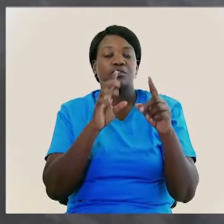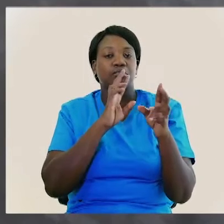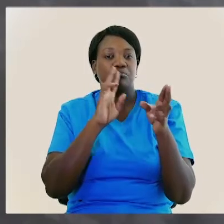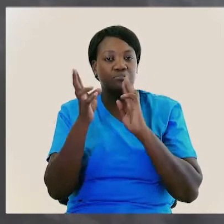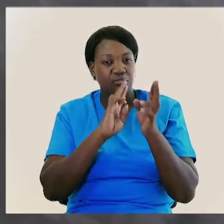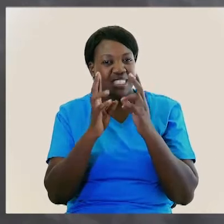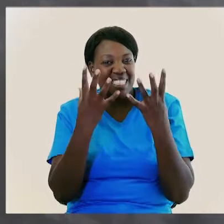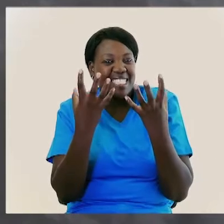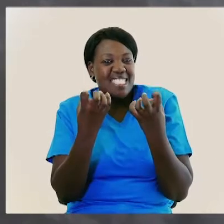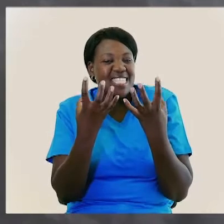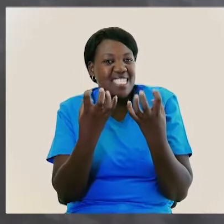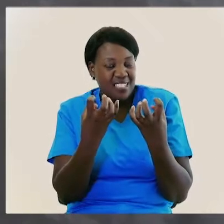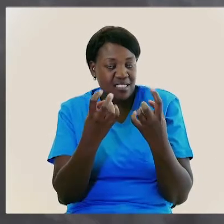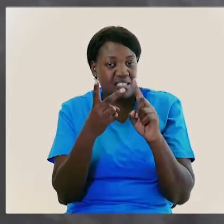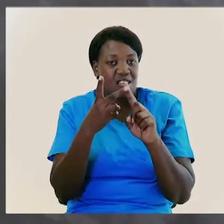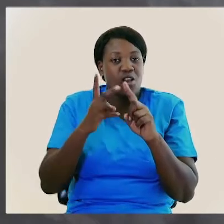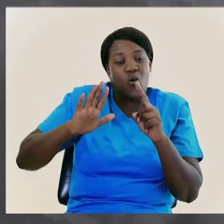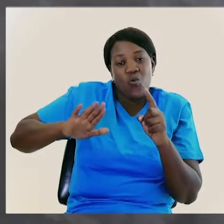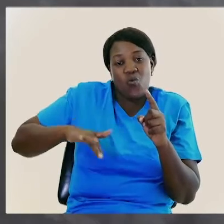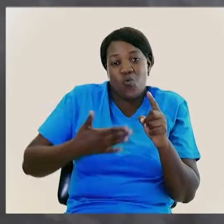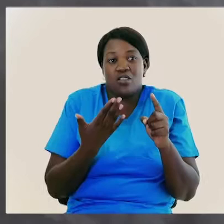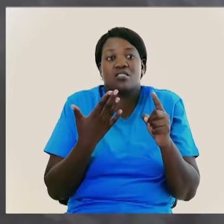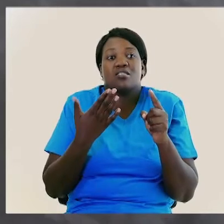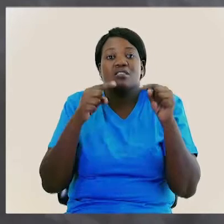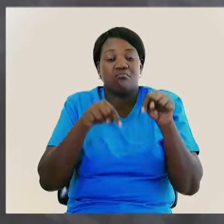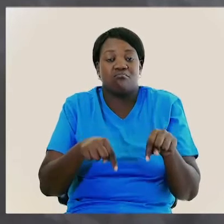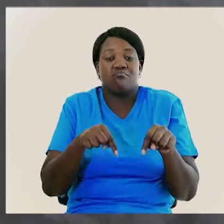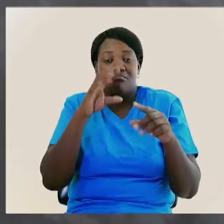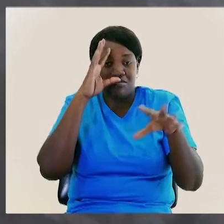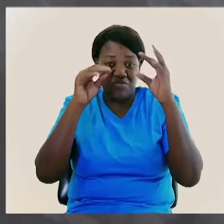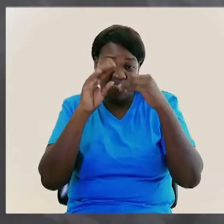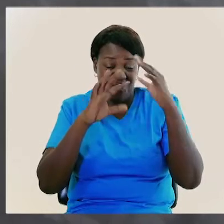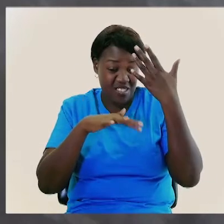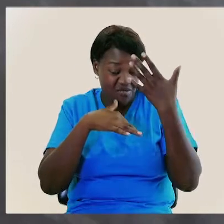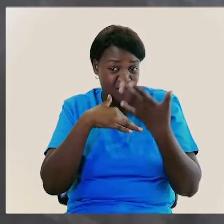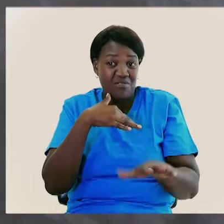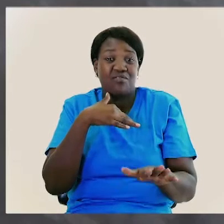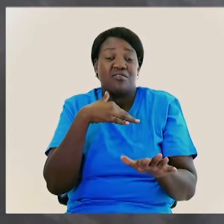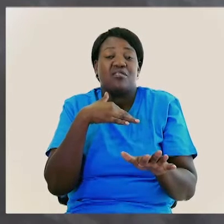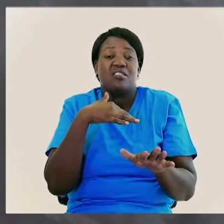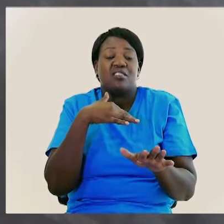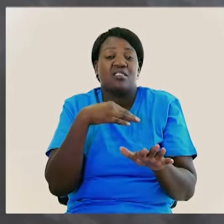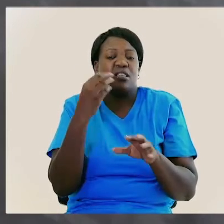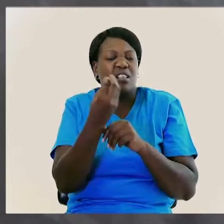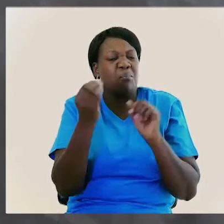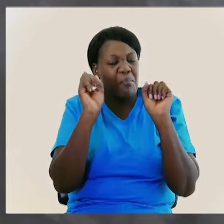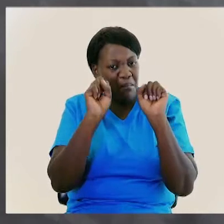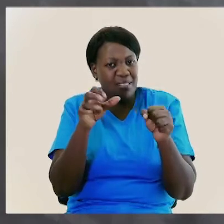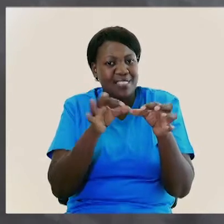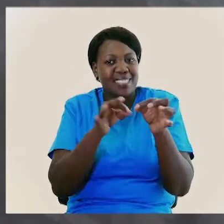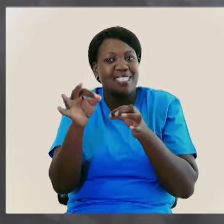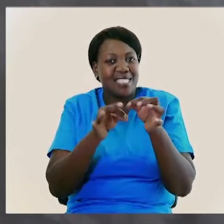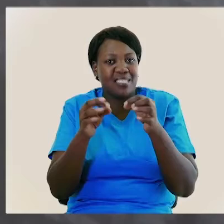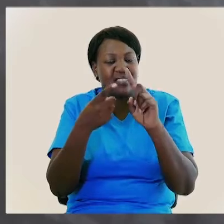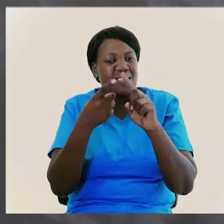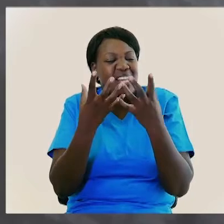discuss needs and wants. Our learning objectives for you is that by the end of this video lesson, our learners should be able to explain